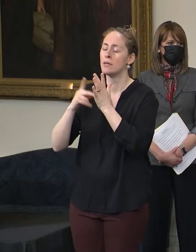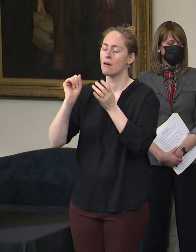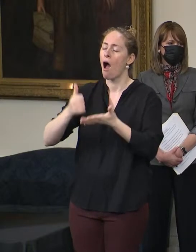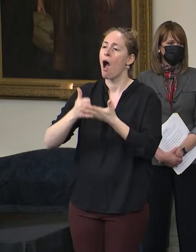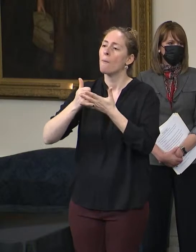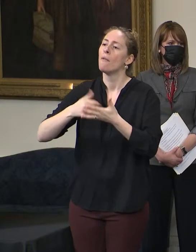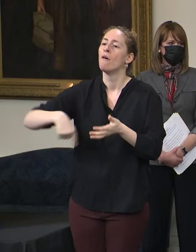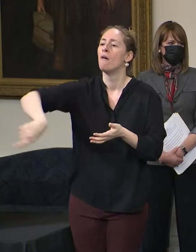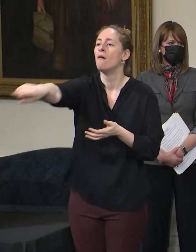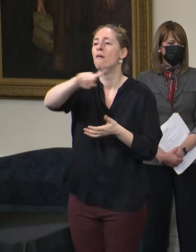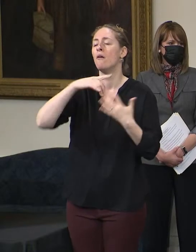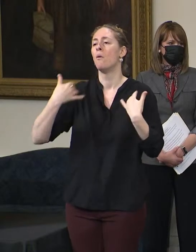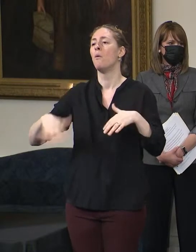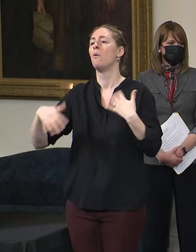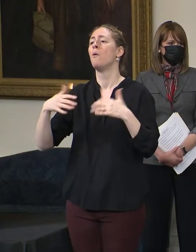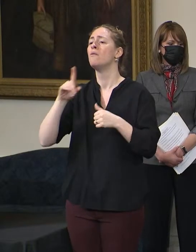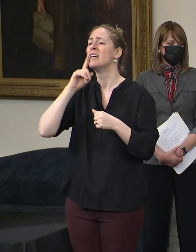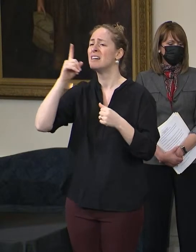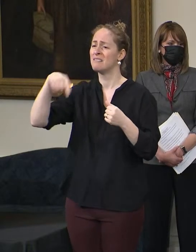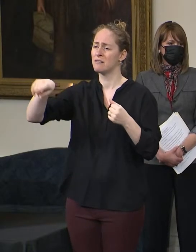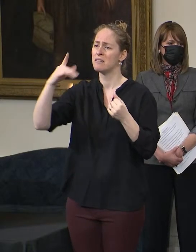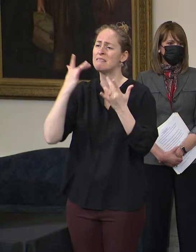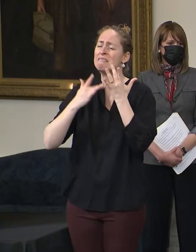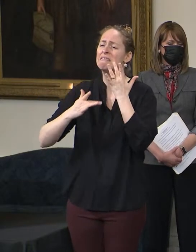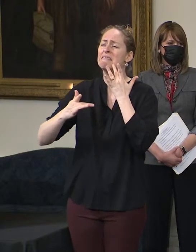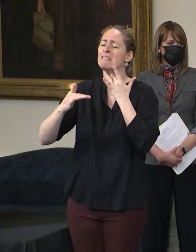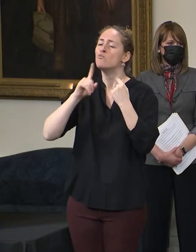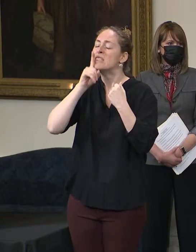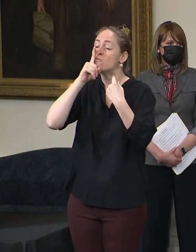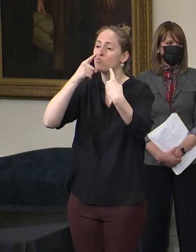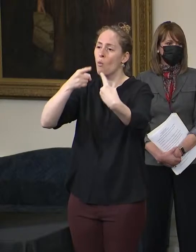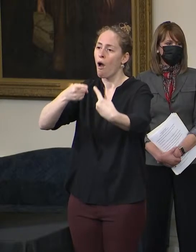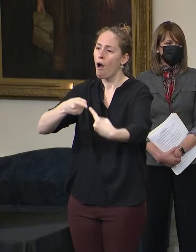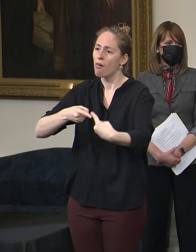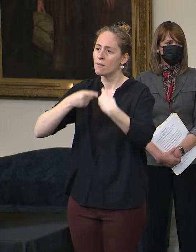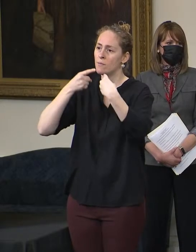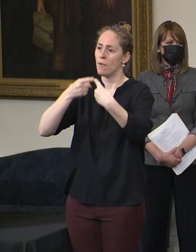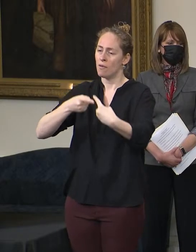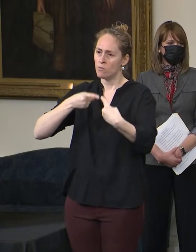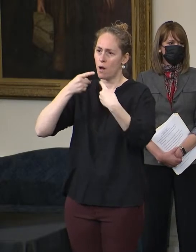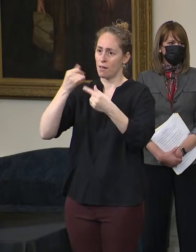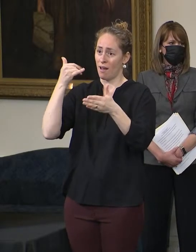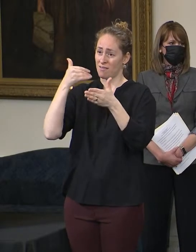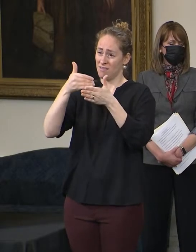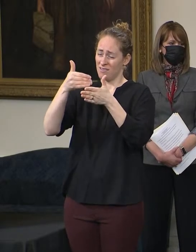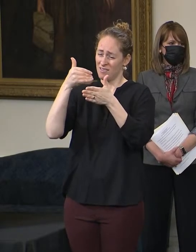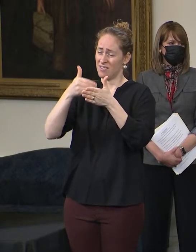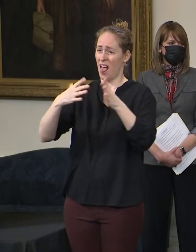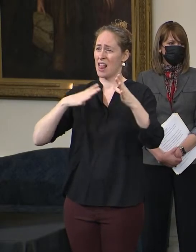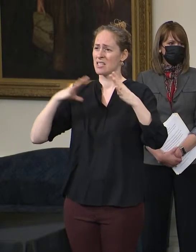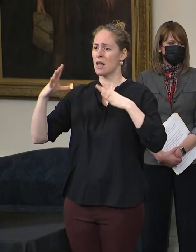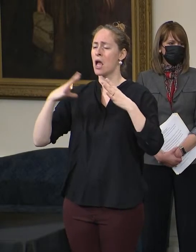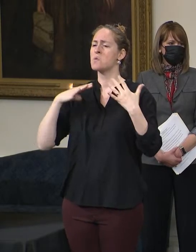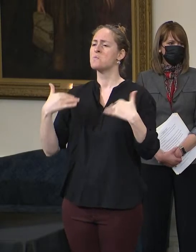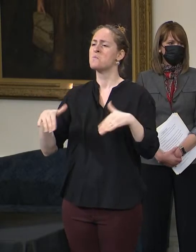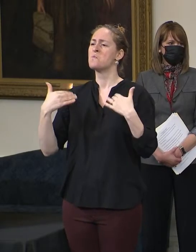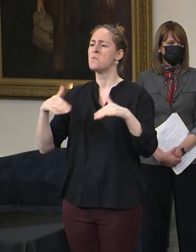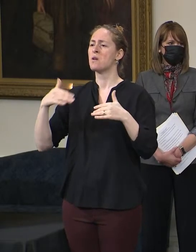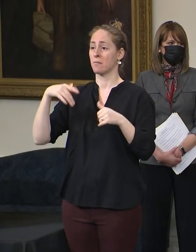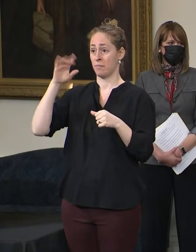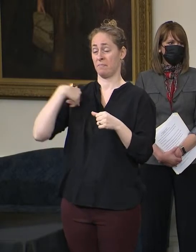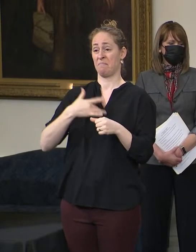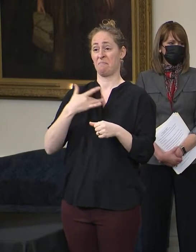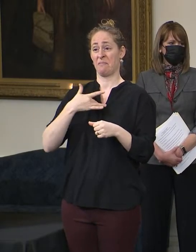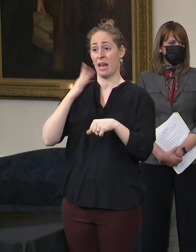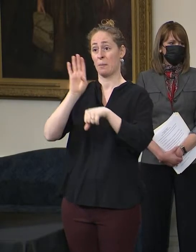are on a lifeline. They're at the end of their rope. And we're coming up to the holidays and the end of the year. We're going to have more people unemployed. We're going to lose more businesses if we don't get